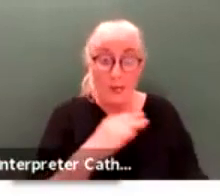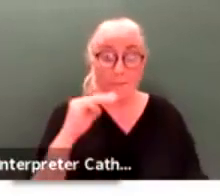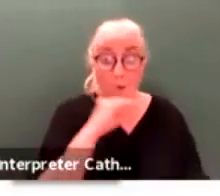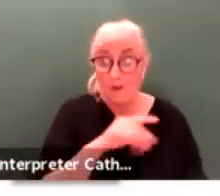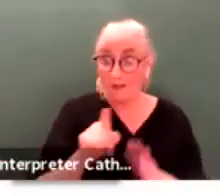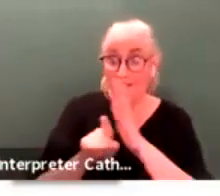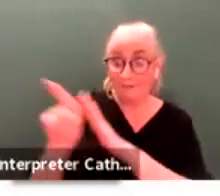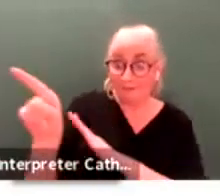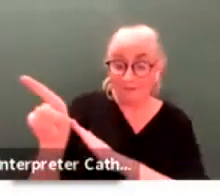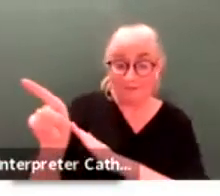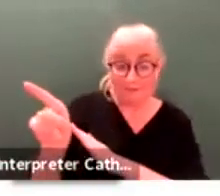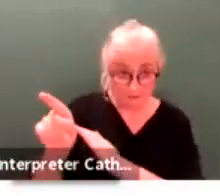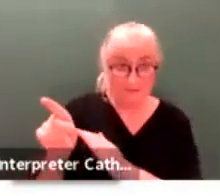that,